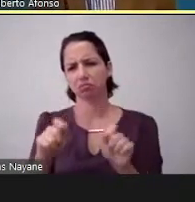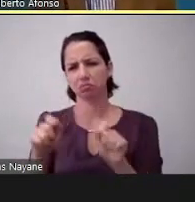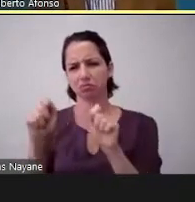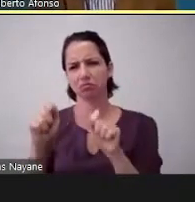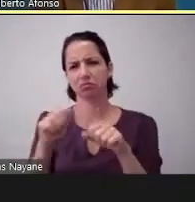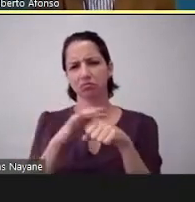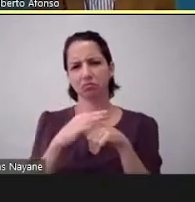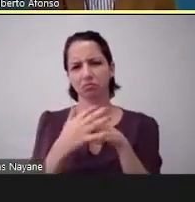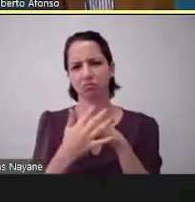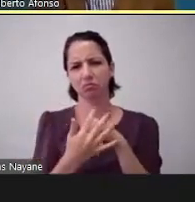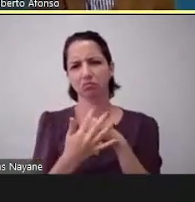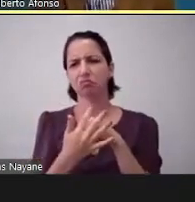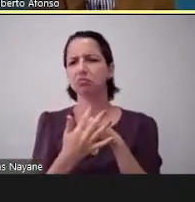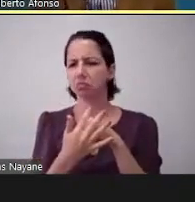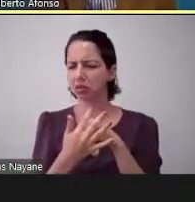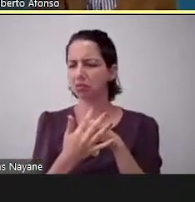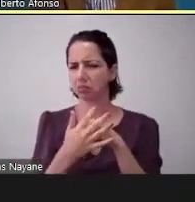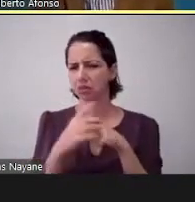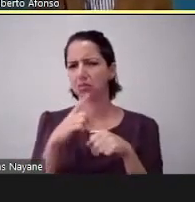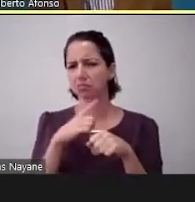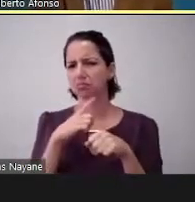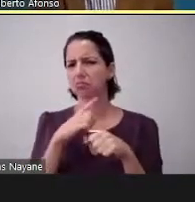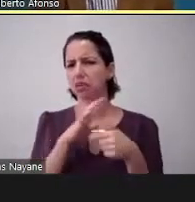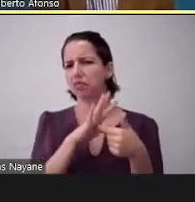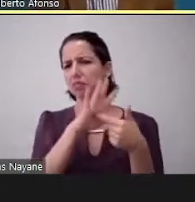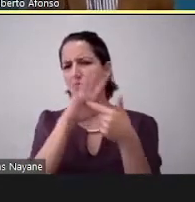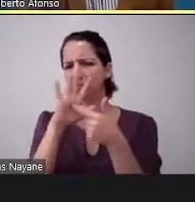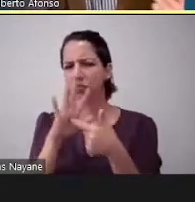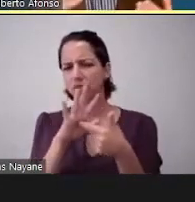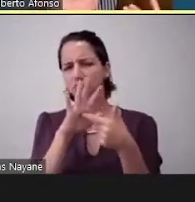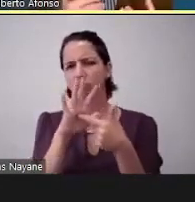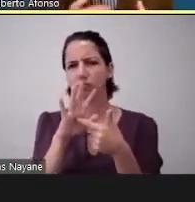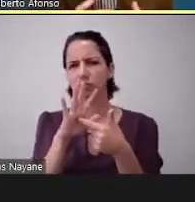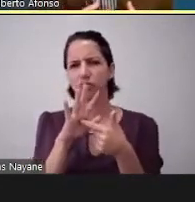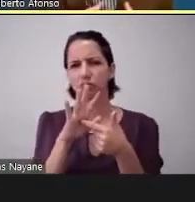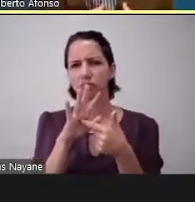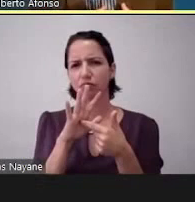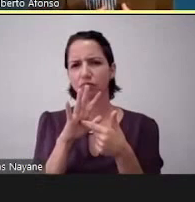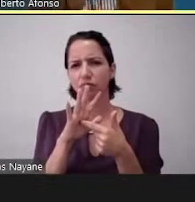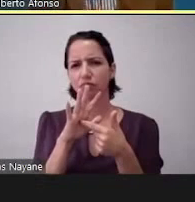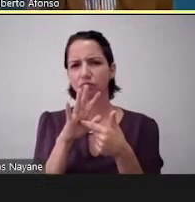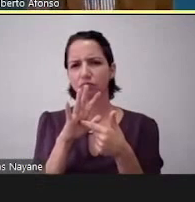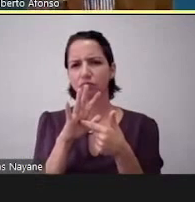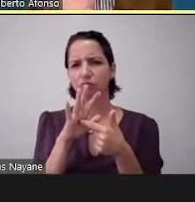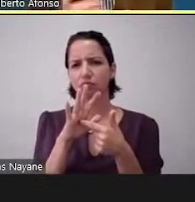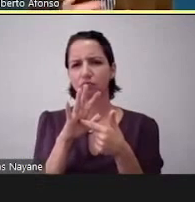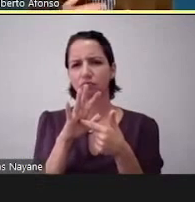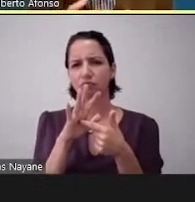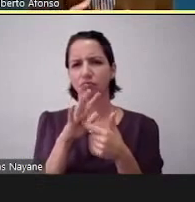and we have some slides here of the pandemic.